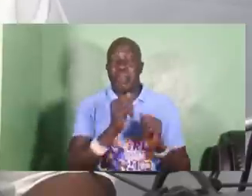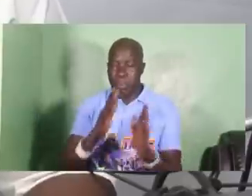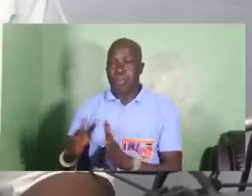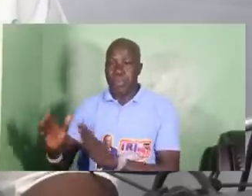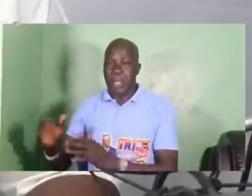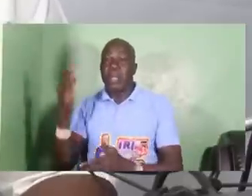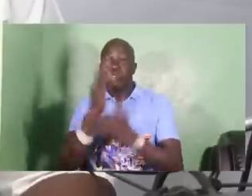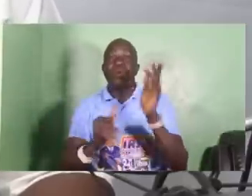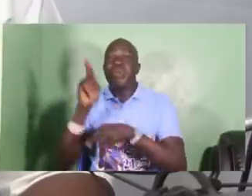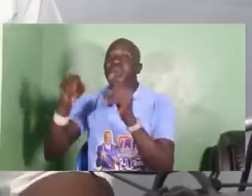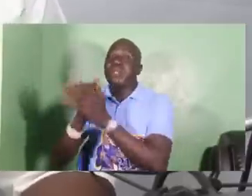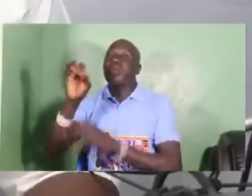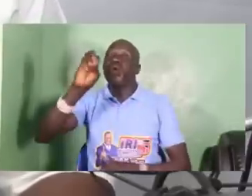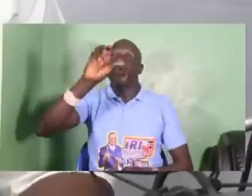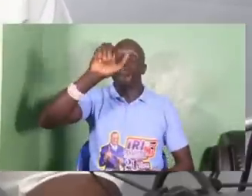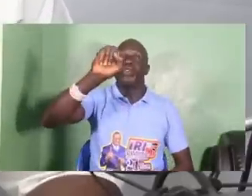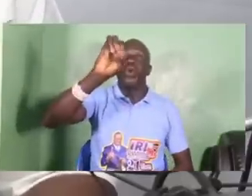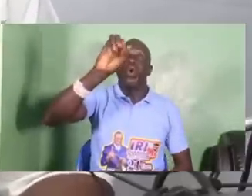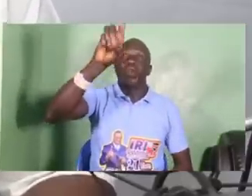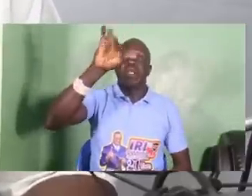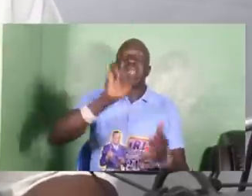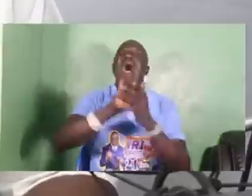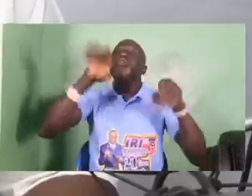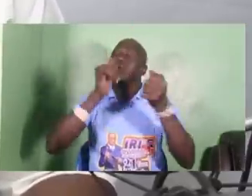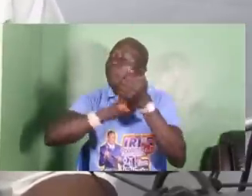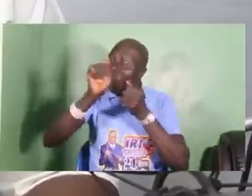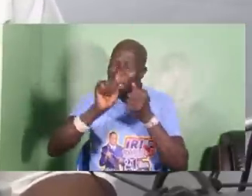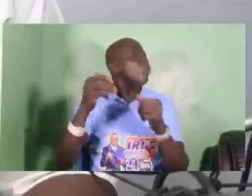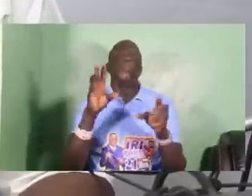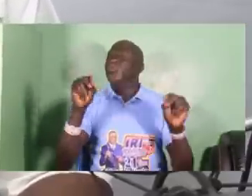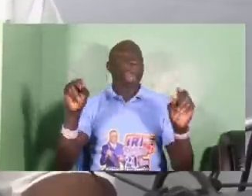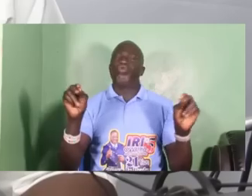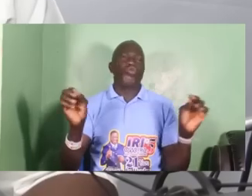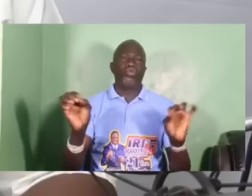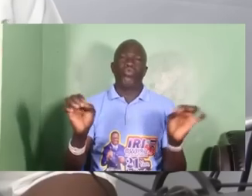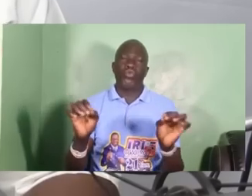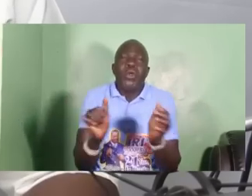preparation. Someone in Oshodi, you said it's too far. Was Oshodi to Ikeja? Yes.